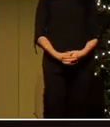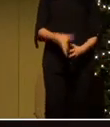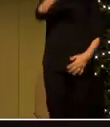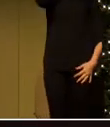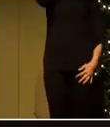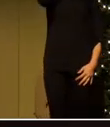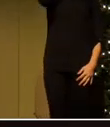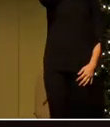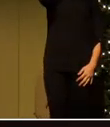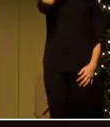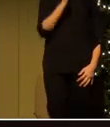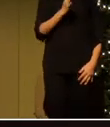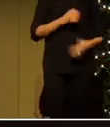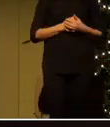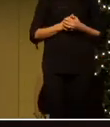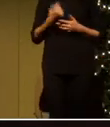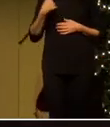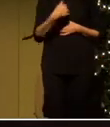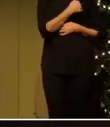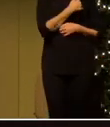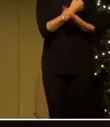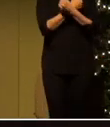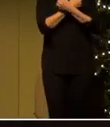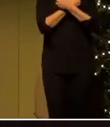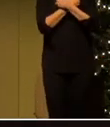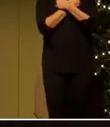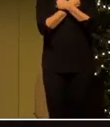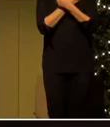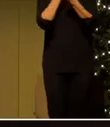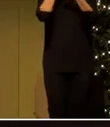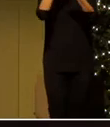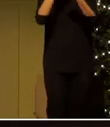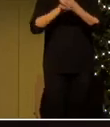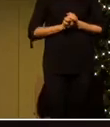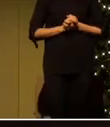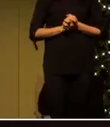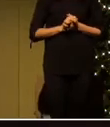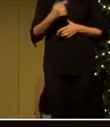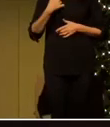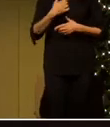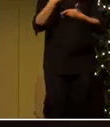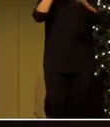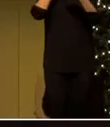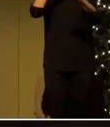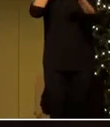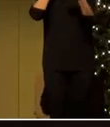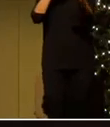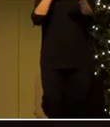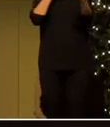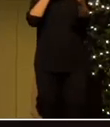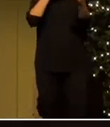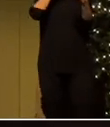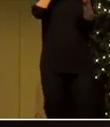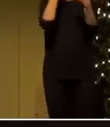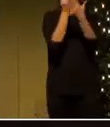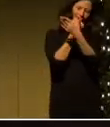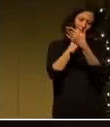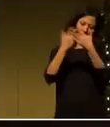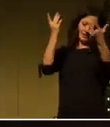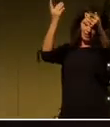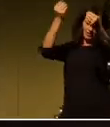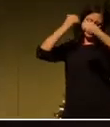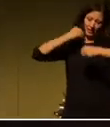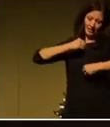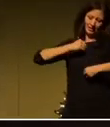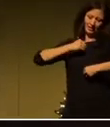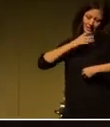Father God, we love you. We are grateful to you. We thank you for the gift that you have given us in